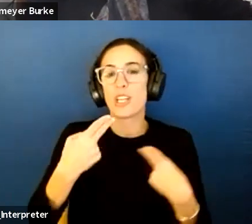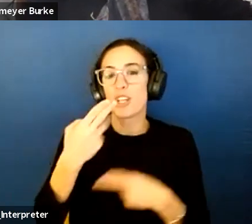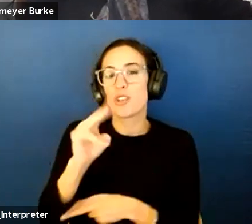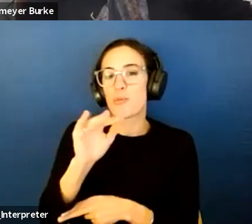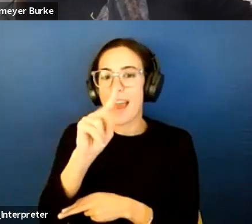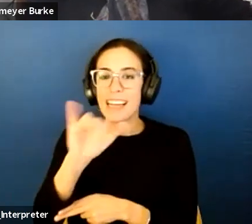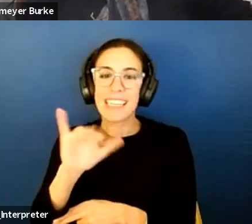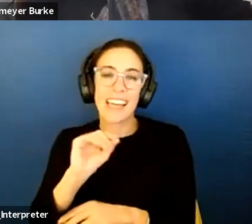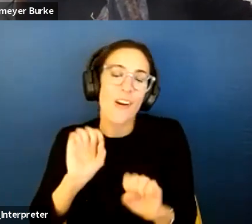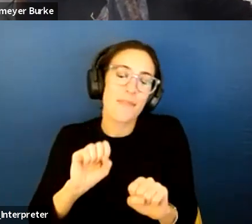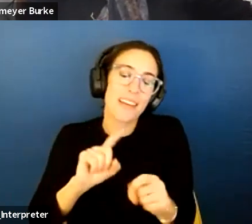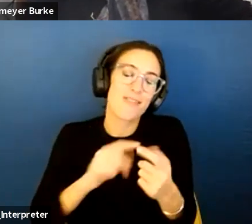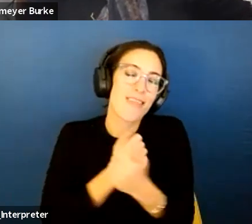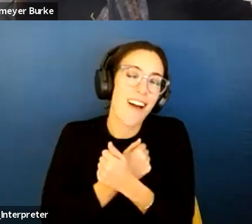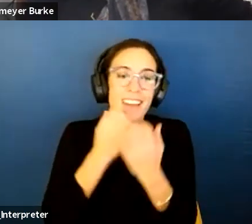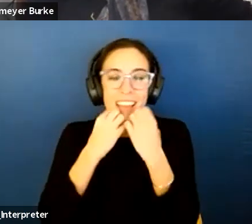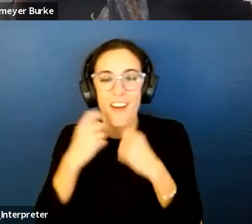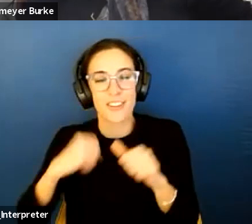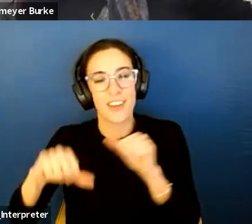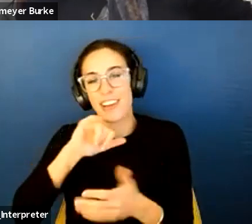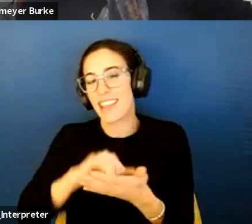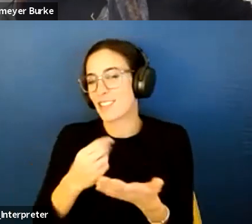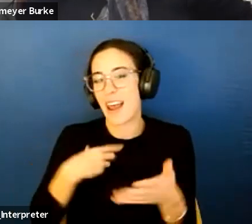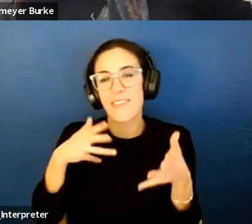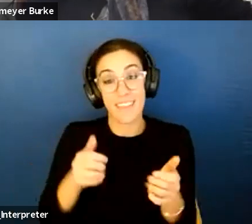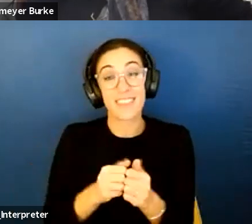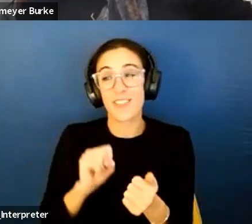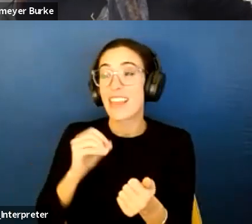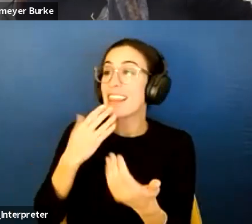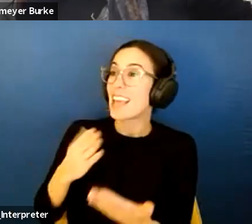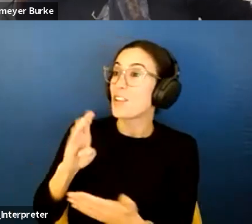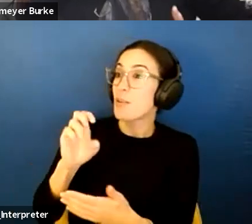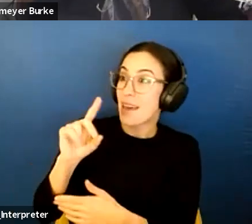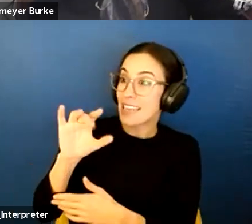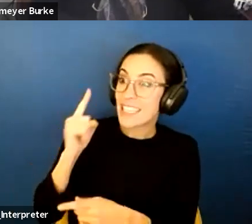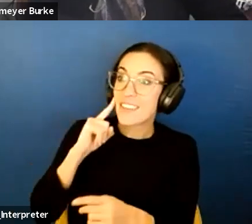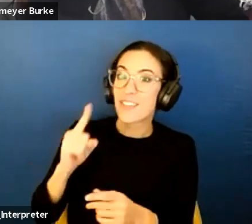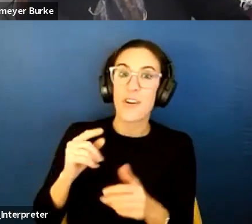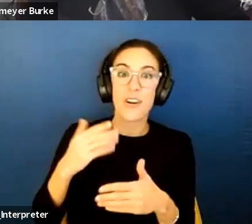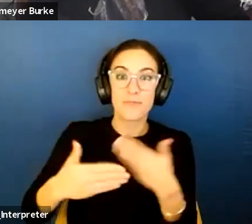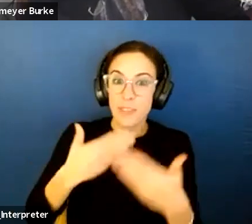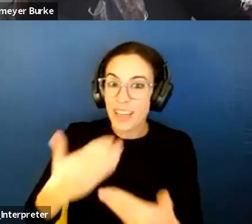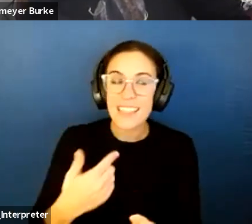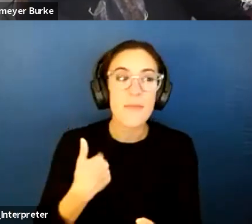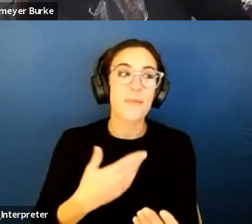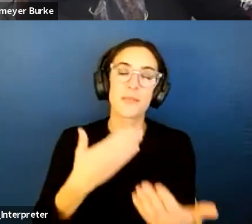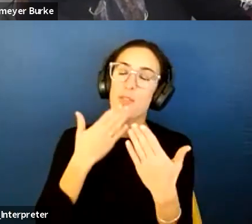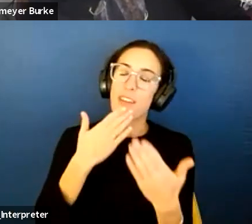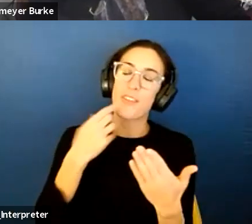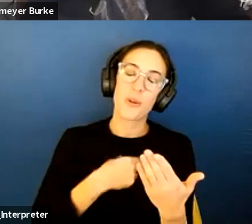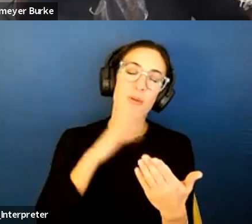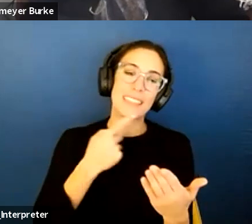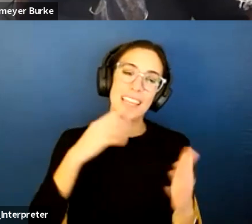for one another. And that's what I'm left with. Thank you, Benedict, for moving us up. Grateful. We'll say goodbye now,